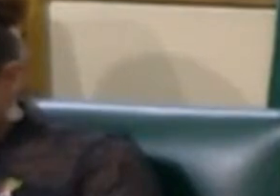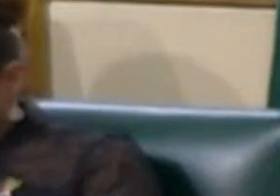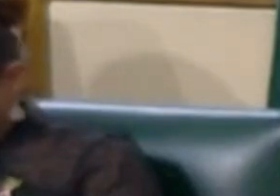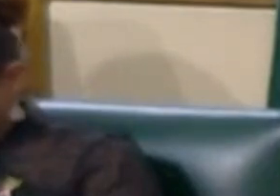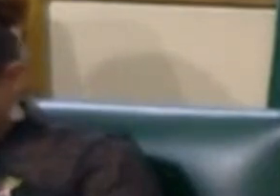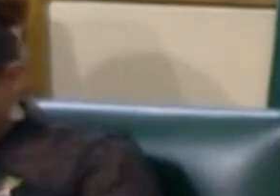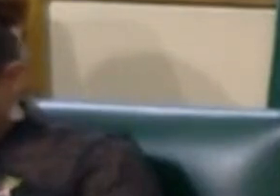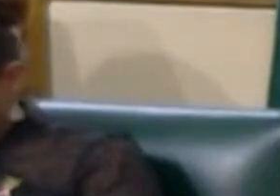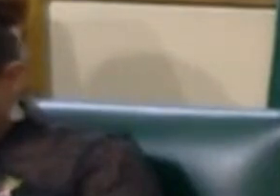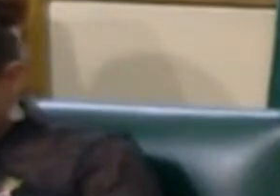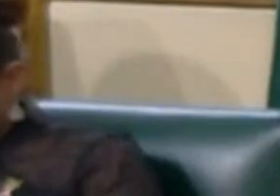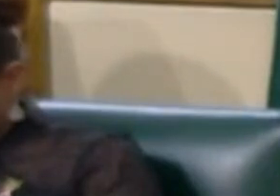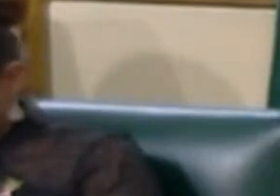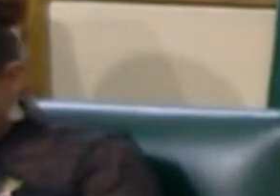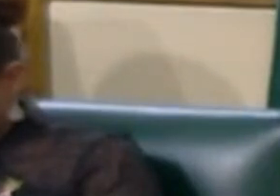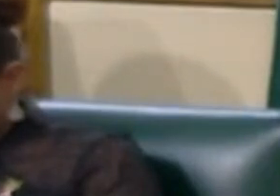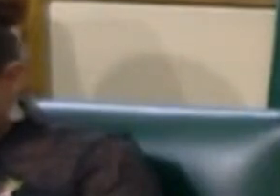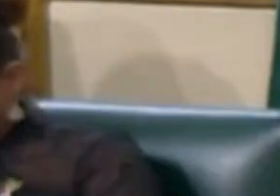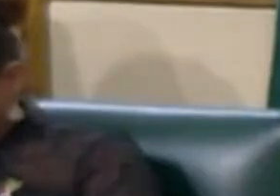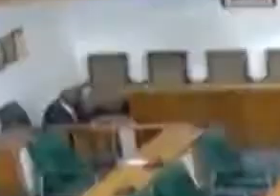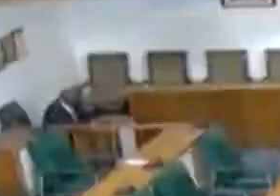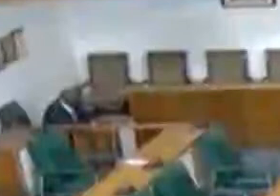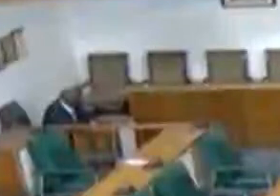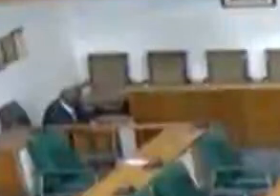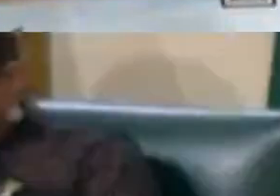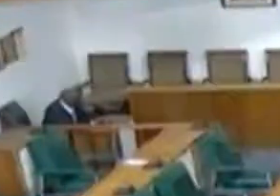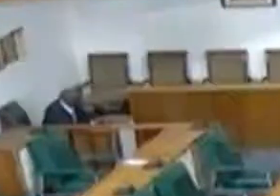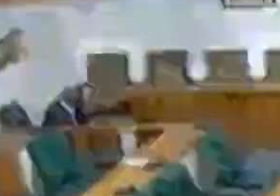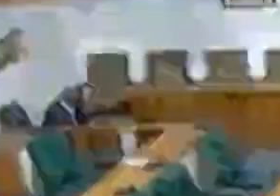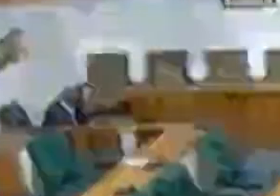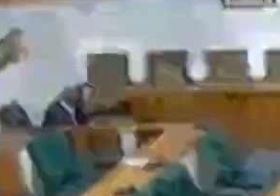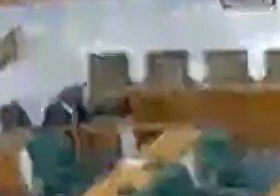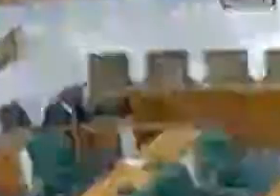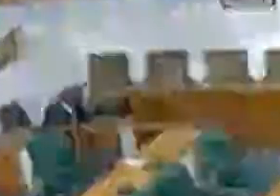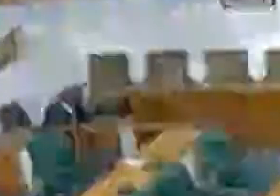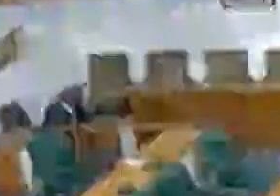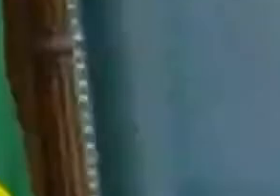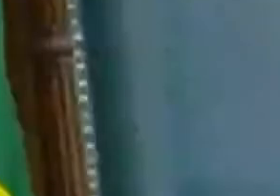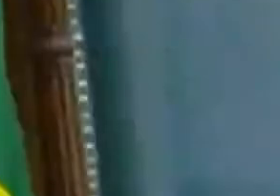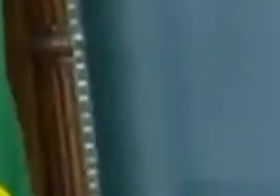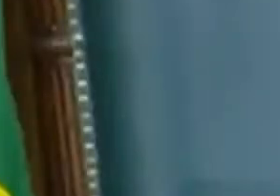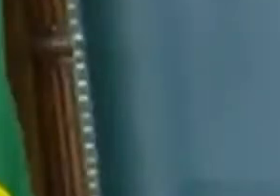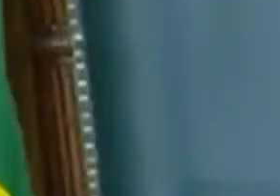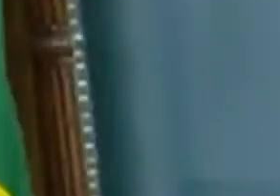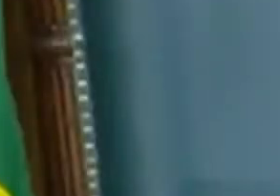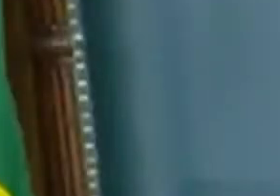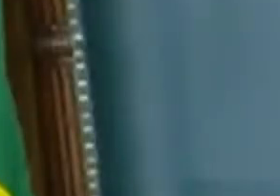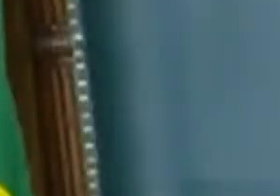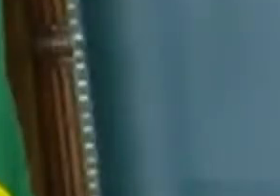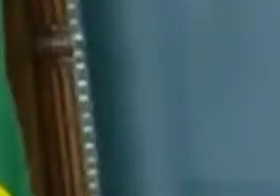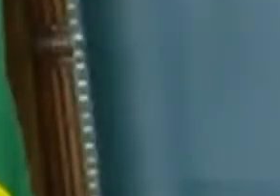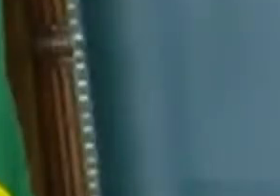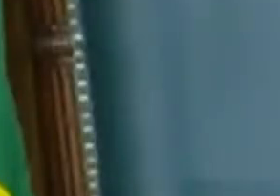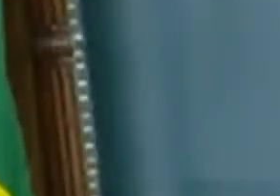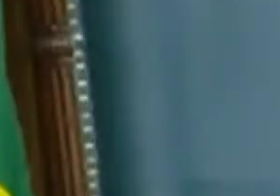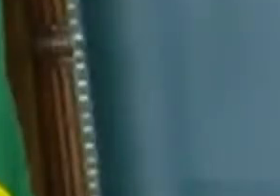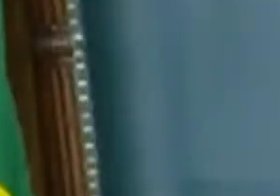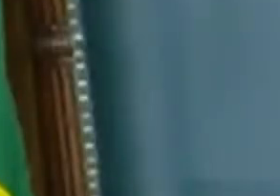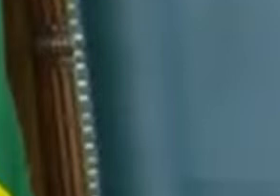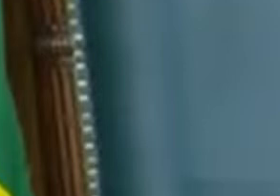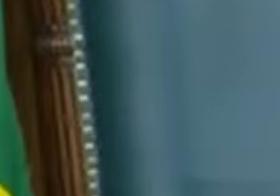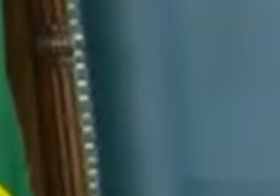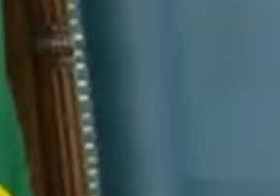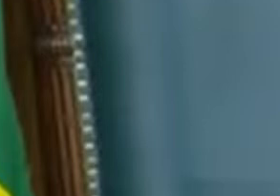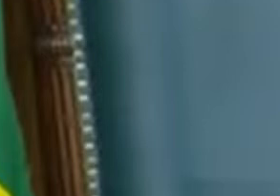to make his presentation today. Madam, before you sit, will you just remind me as to when it is intended to complete this State of the